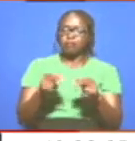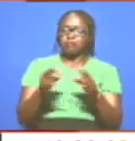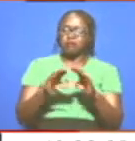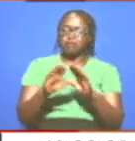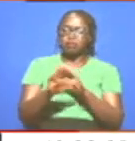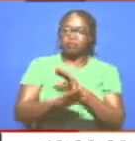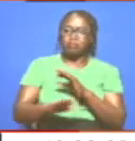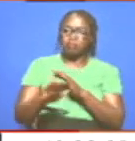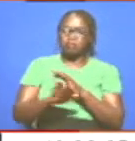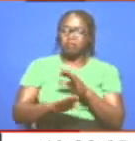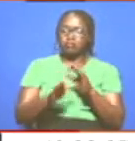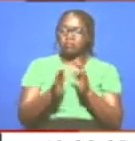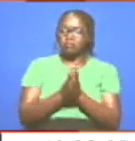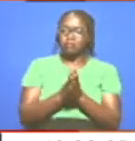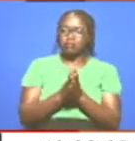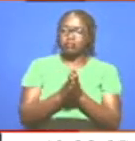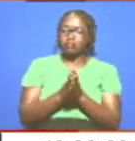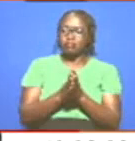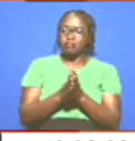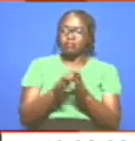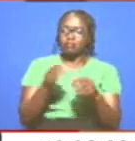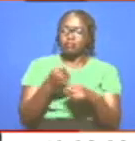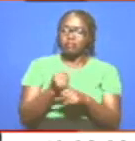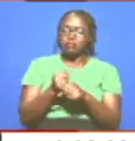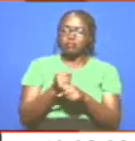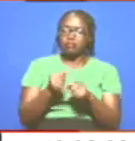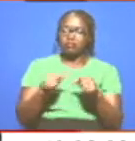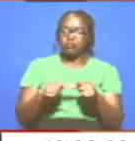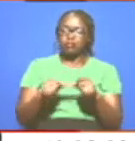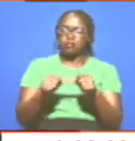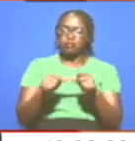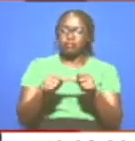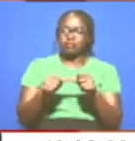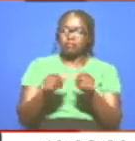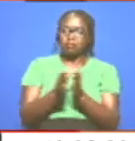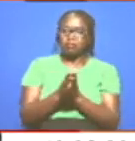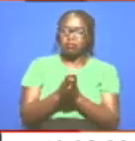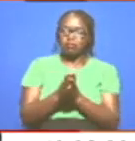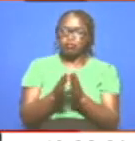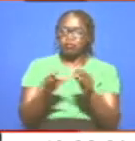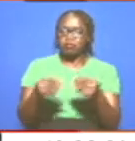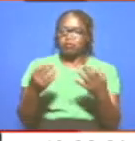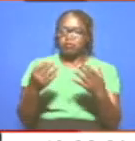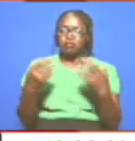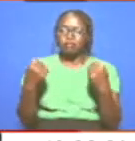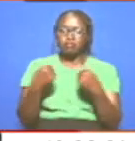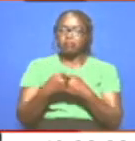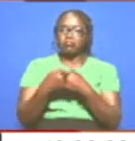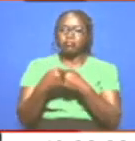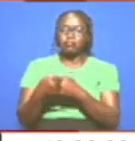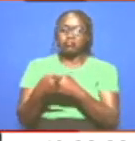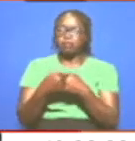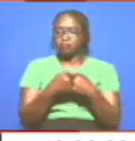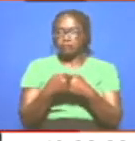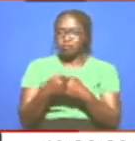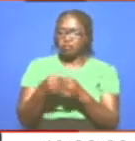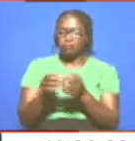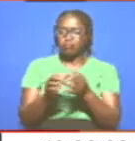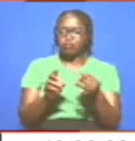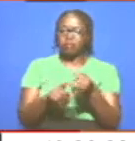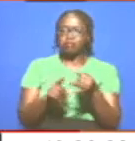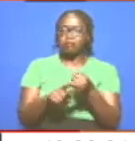and make them continuously training and giving them games. And secondly, when we talk